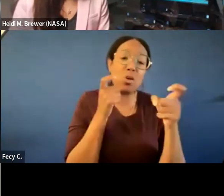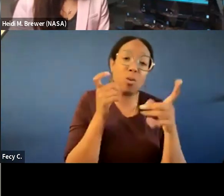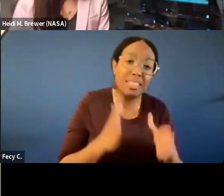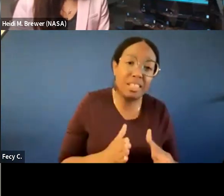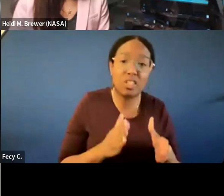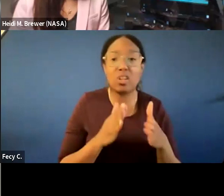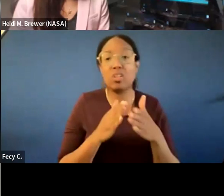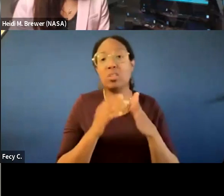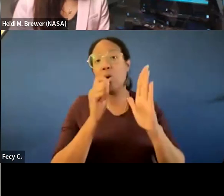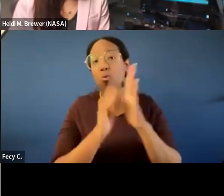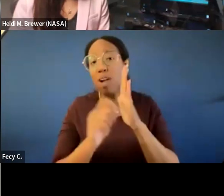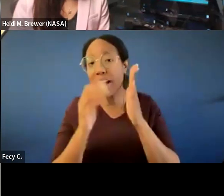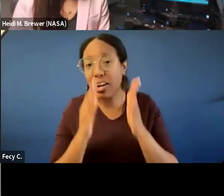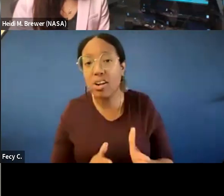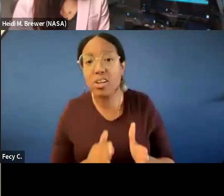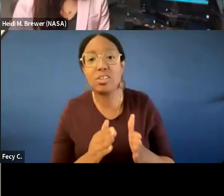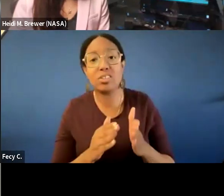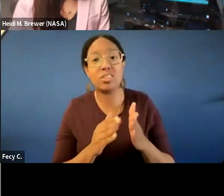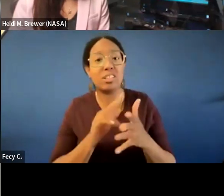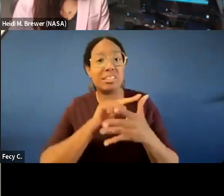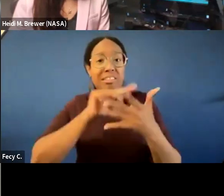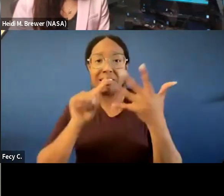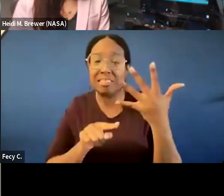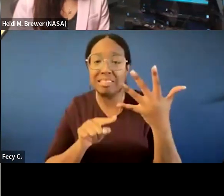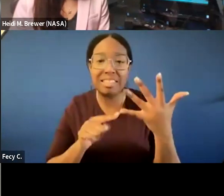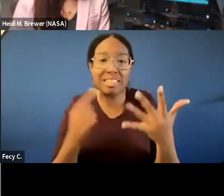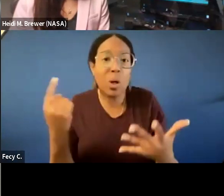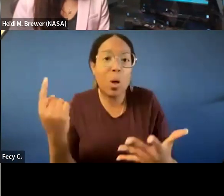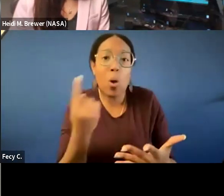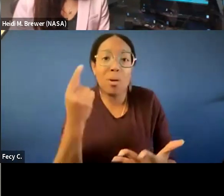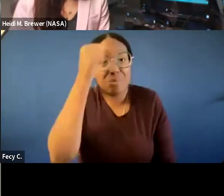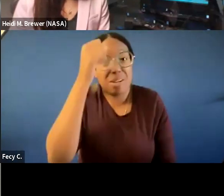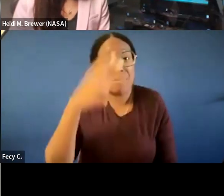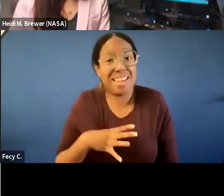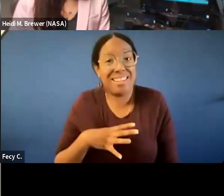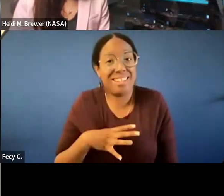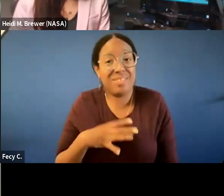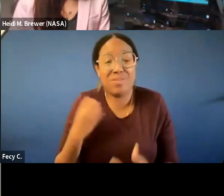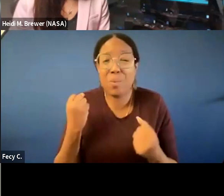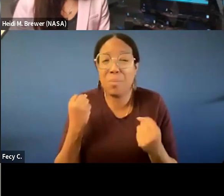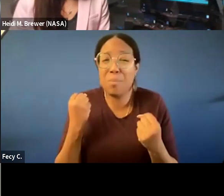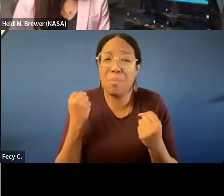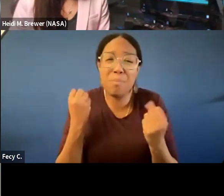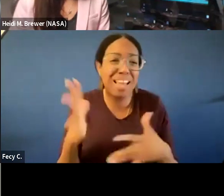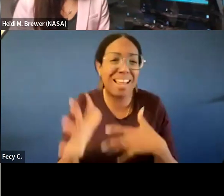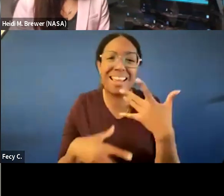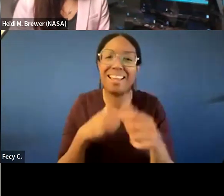and playwrights that have been produced have all been men. for decades throughout the 20th century, and still largely